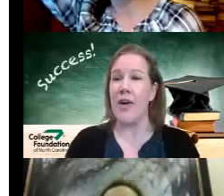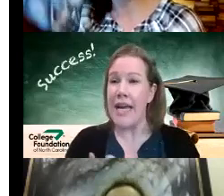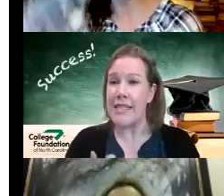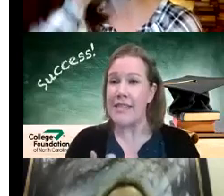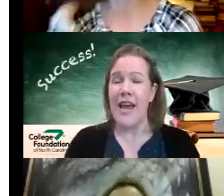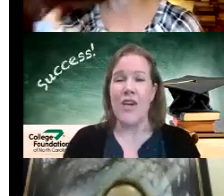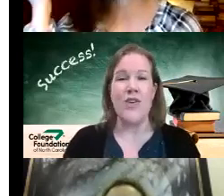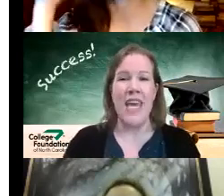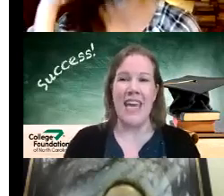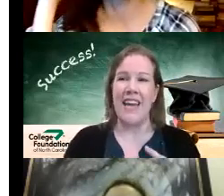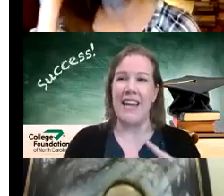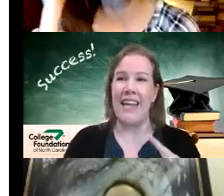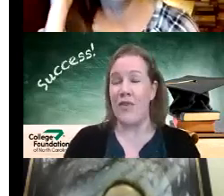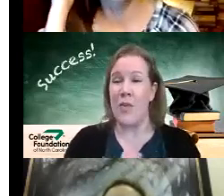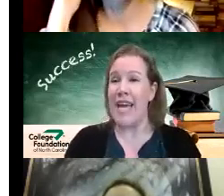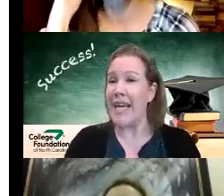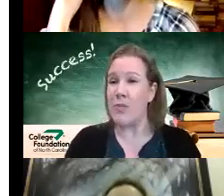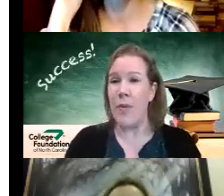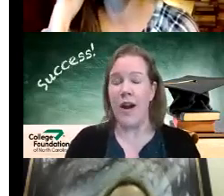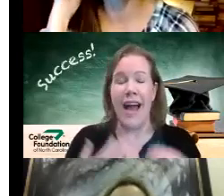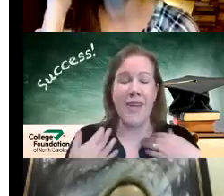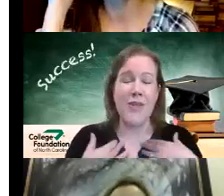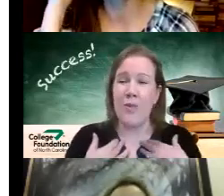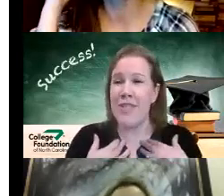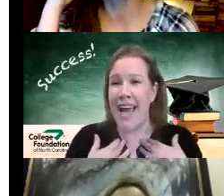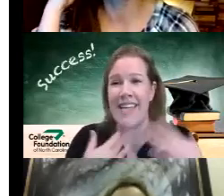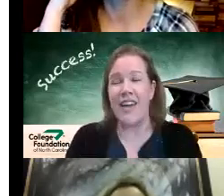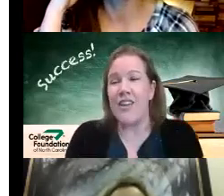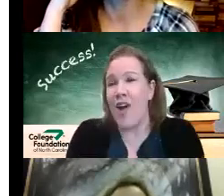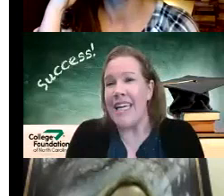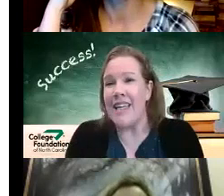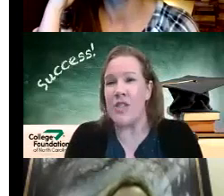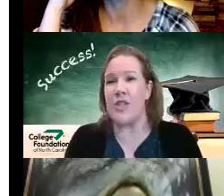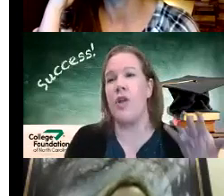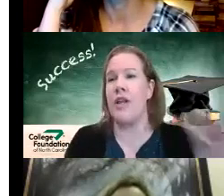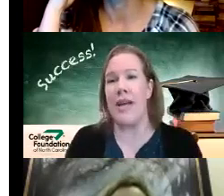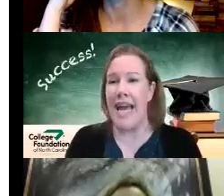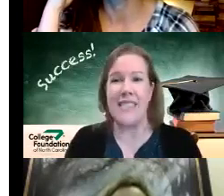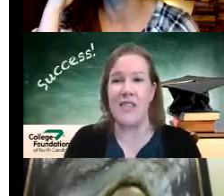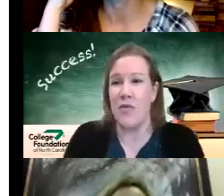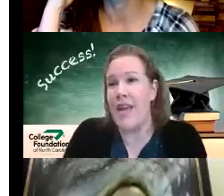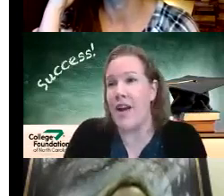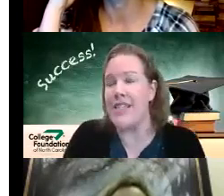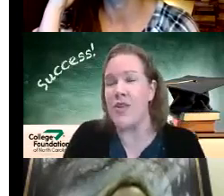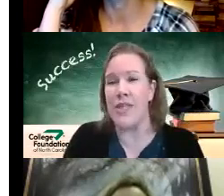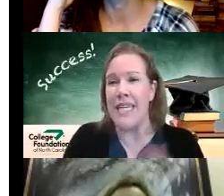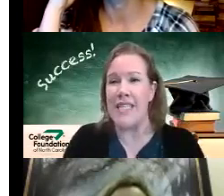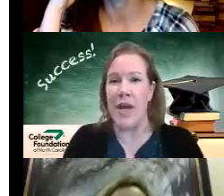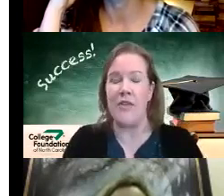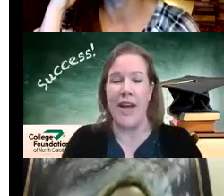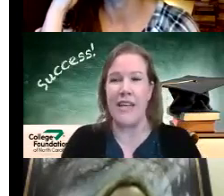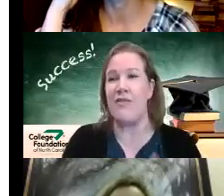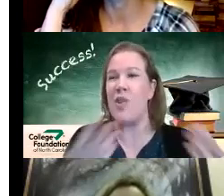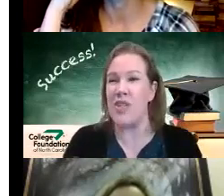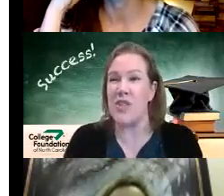the IRS. You can get it from your tax preparer. I use TurboTax. I could log in and just pull up my taxes from there. That's a really easy